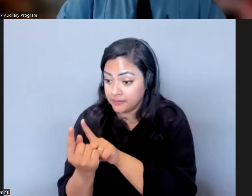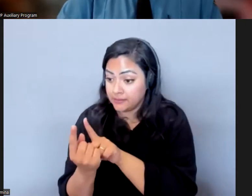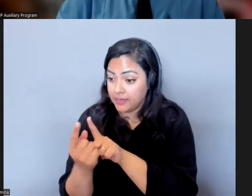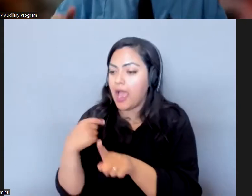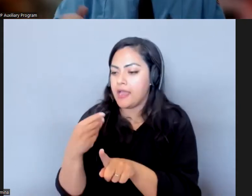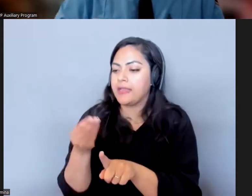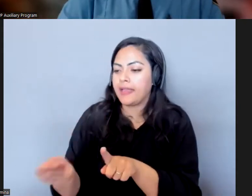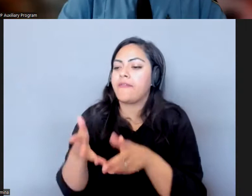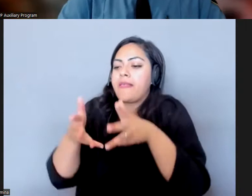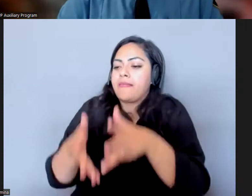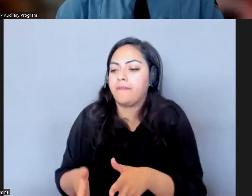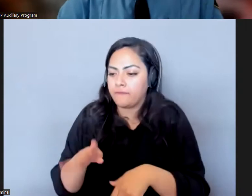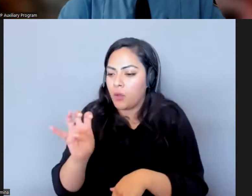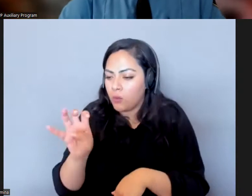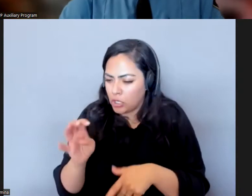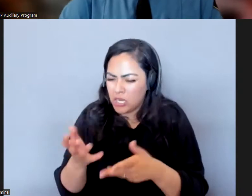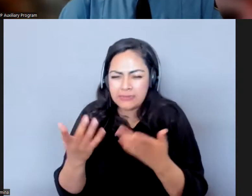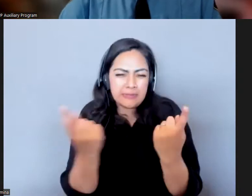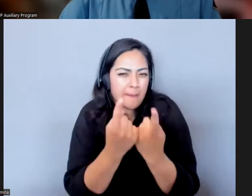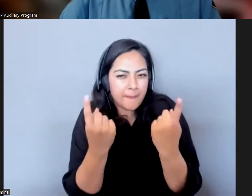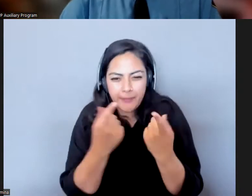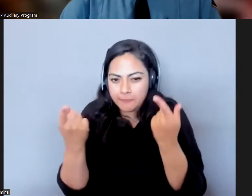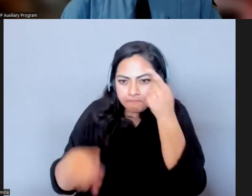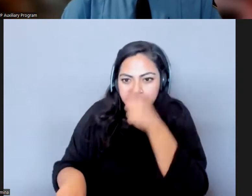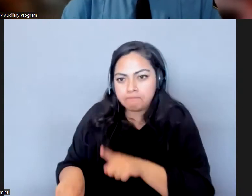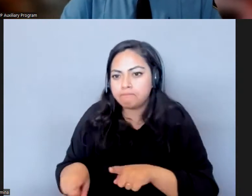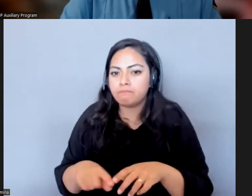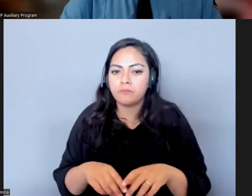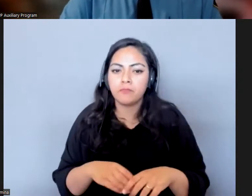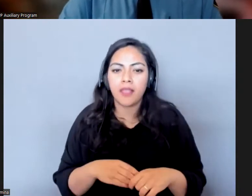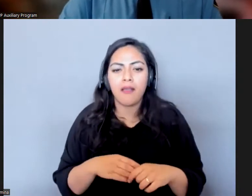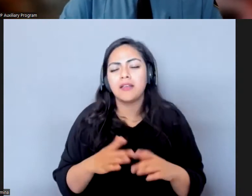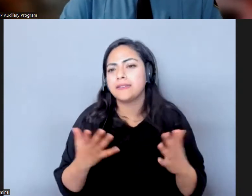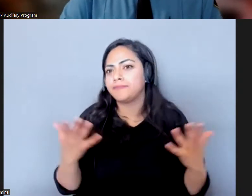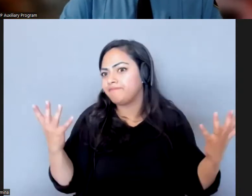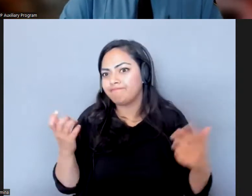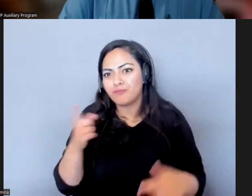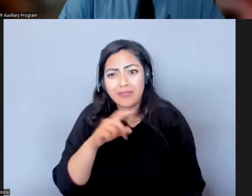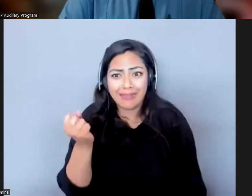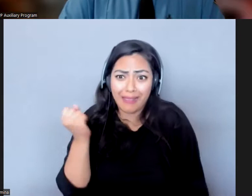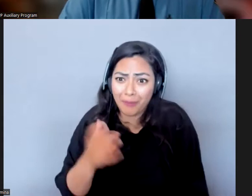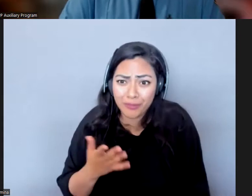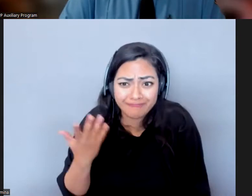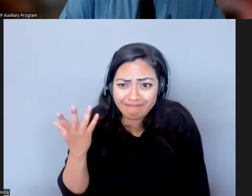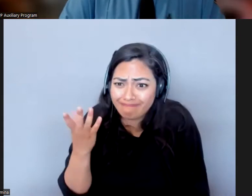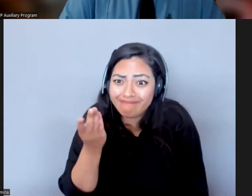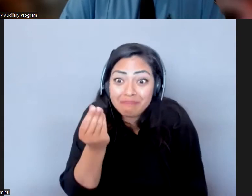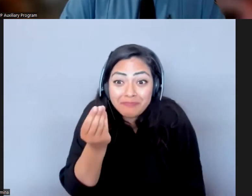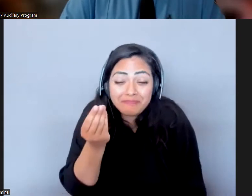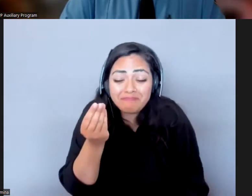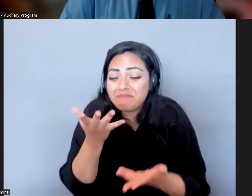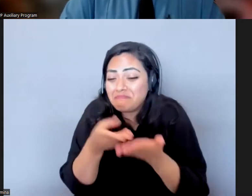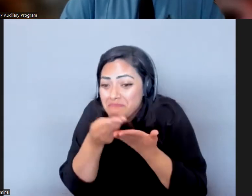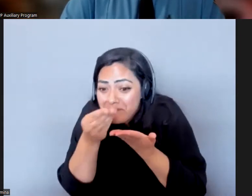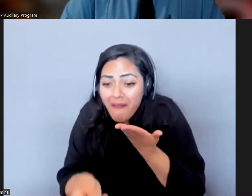a lot of times, it's a gamble, right? It's buying online is, I mean, I see it all the time, even in personal side.